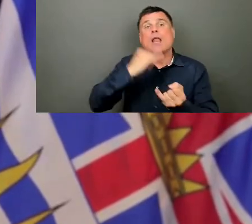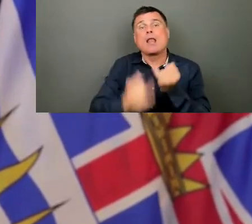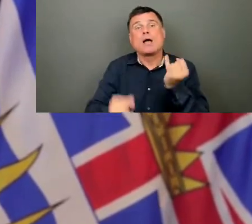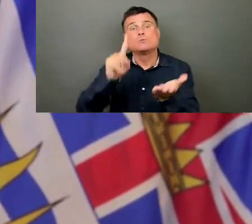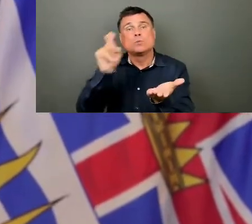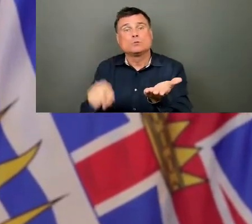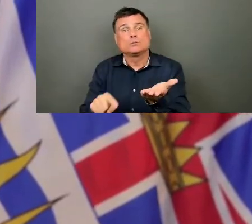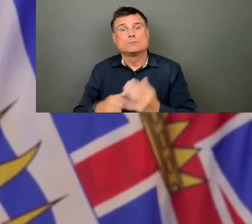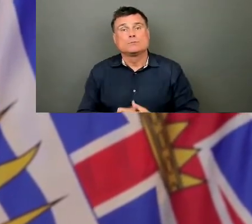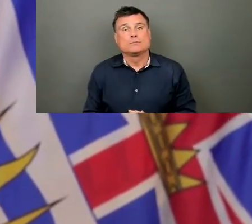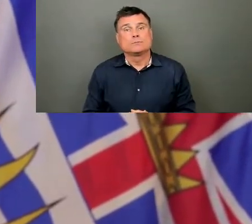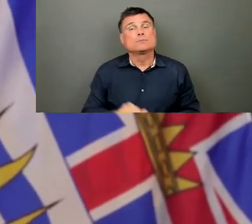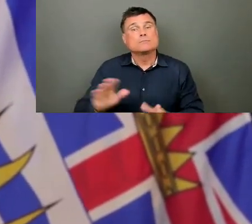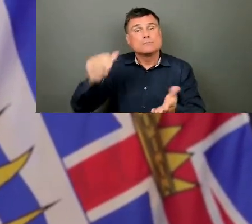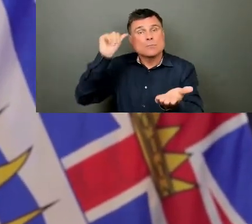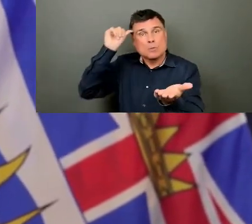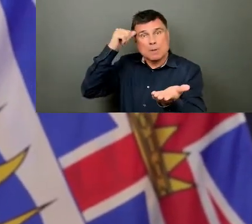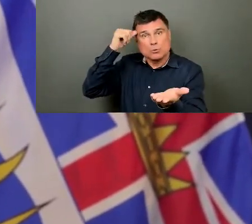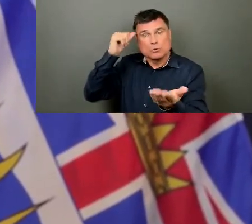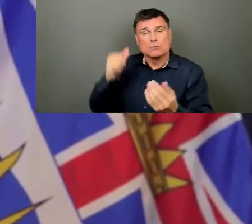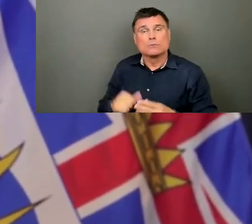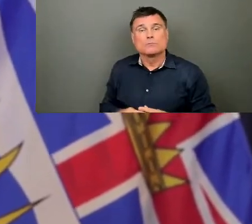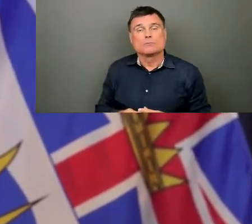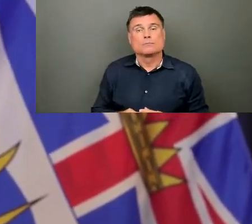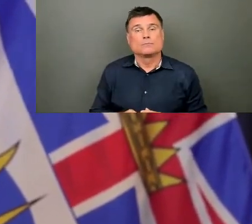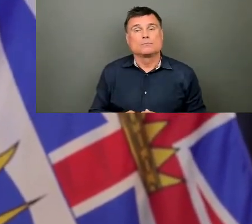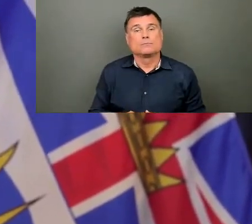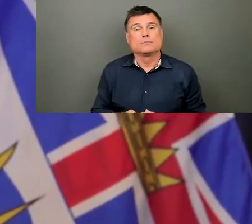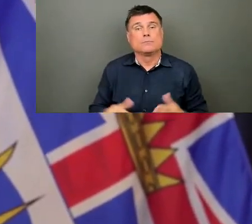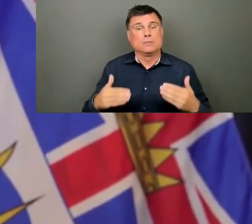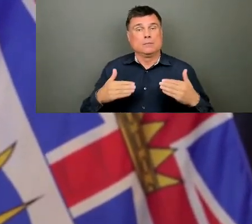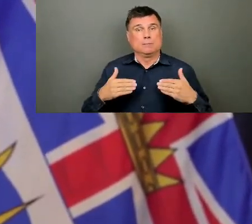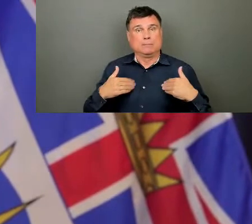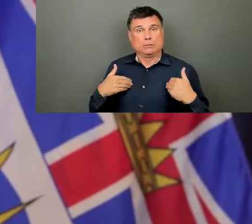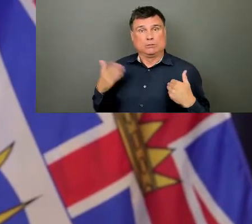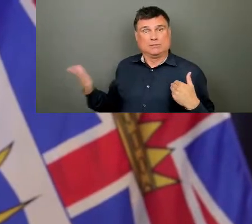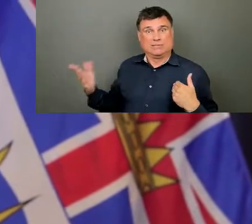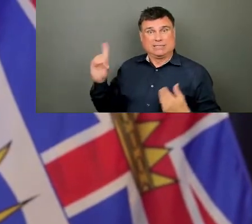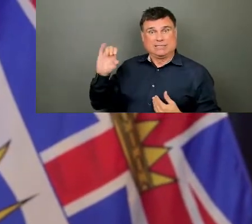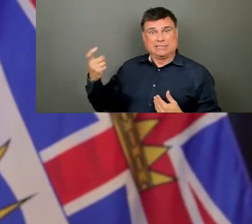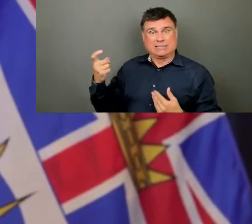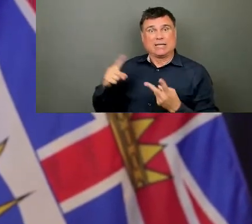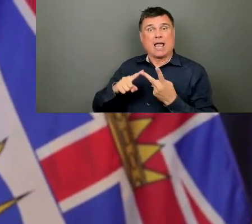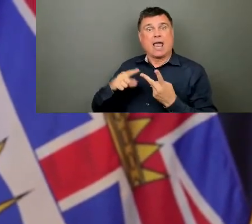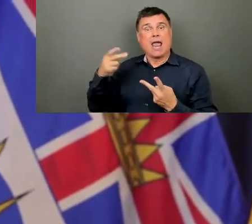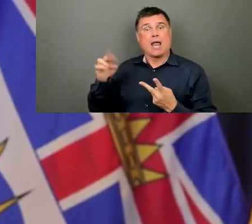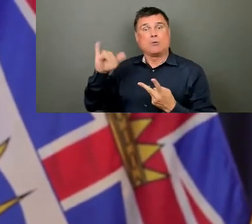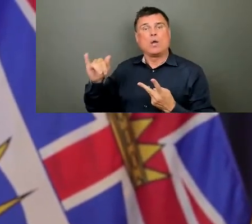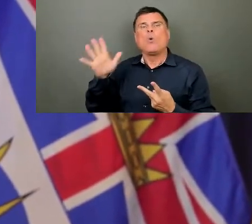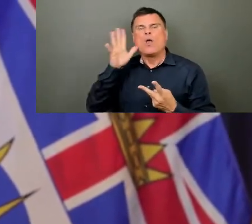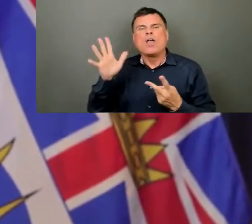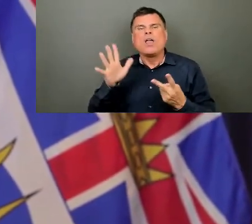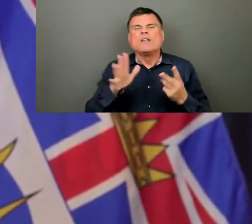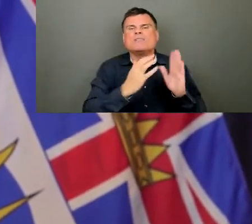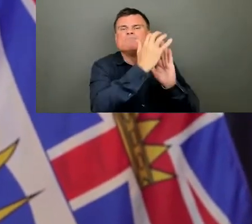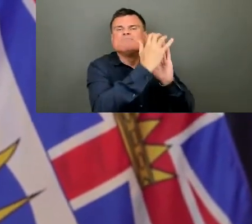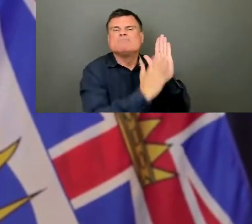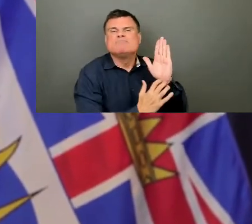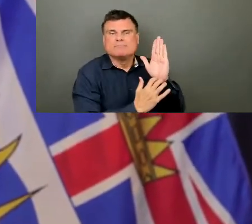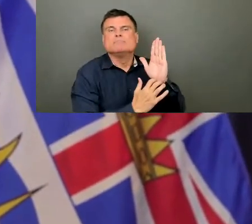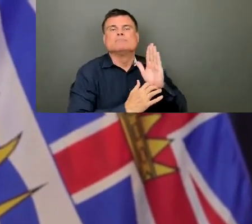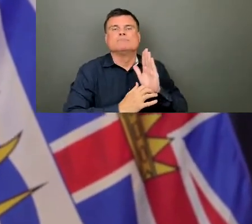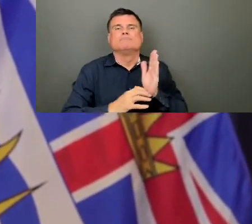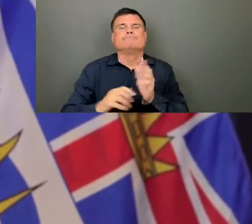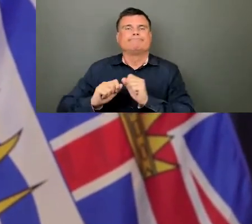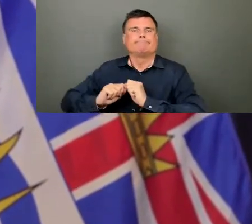later this afternoon with all the latest information on cases, hospitalizations, and outbreaks. Last question today is from Isabel Ragam,